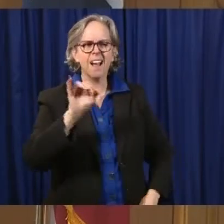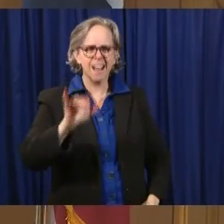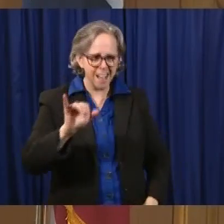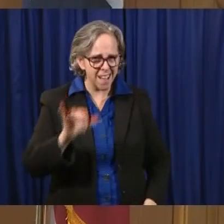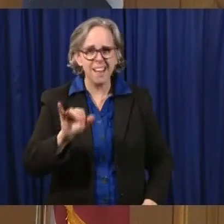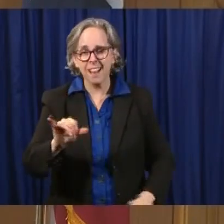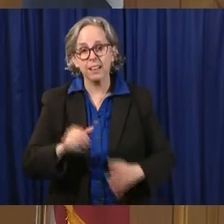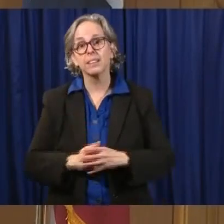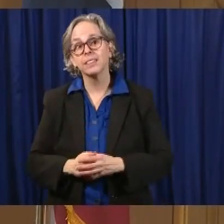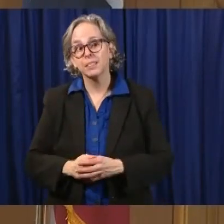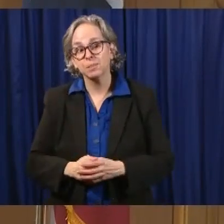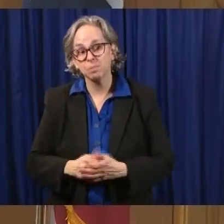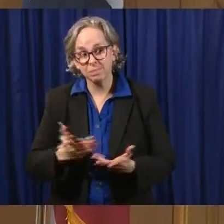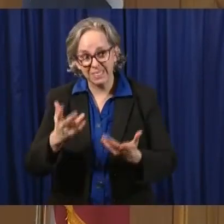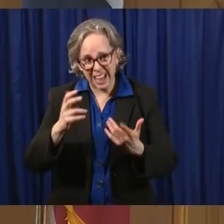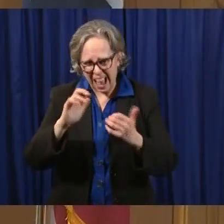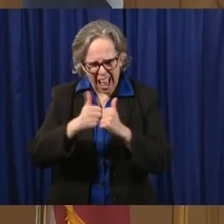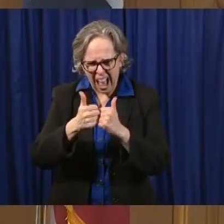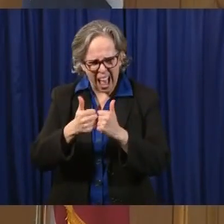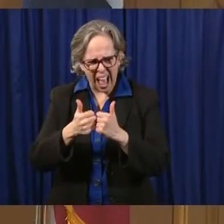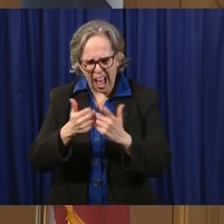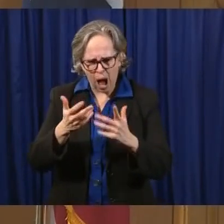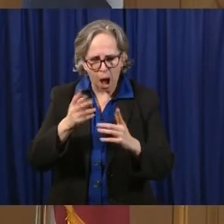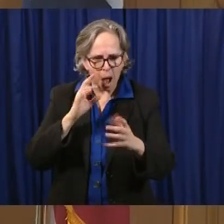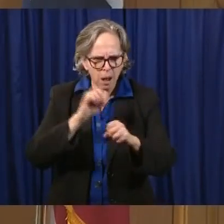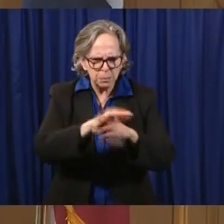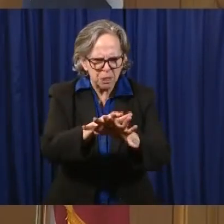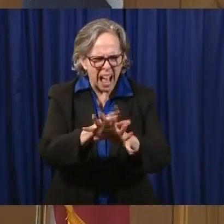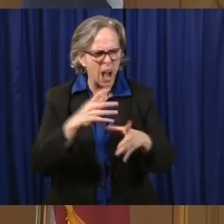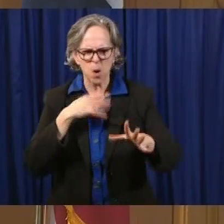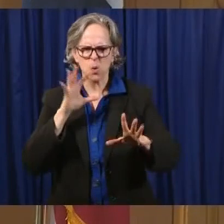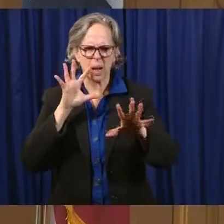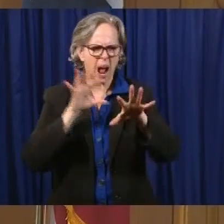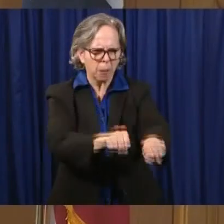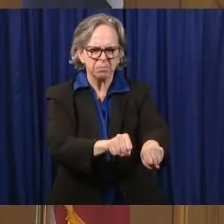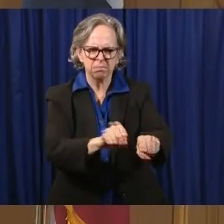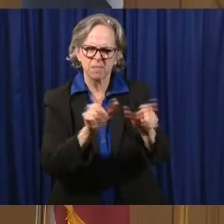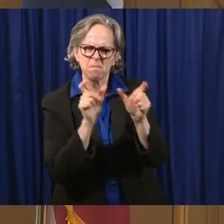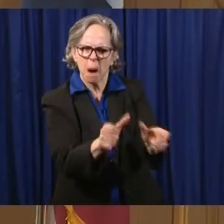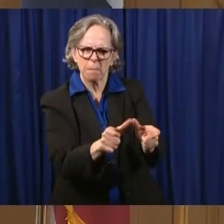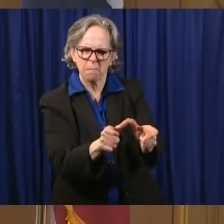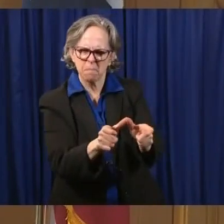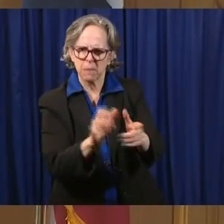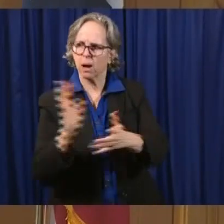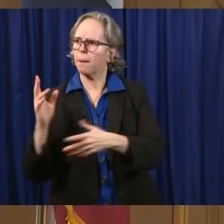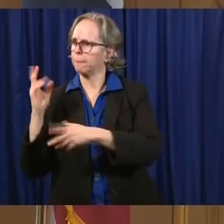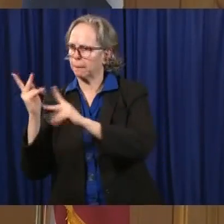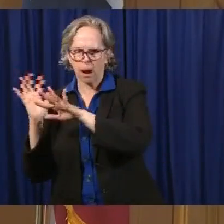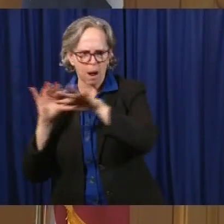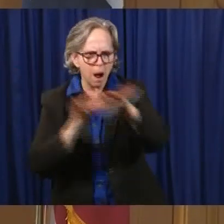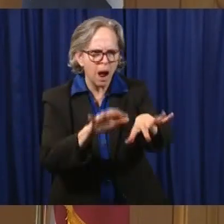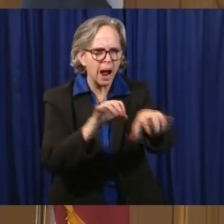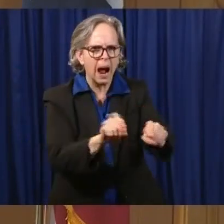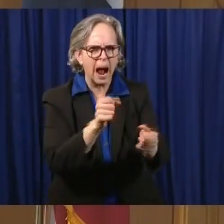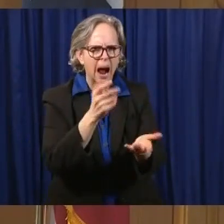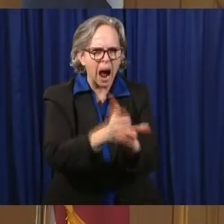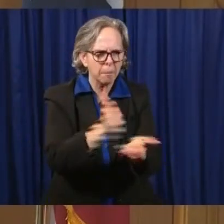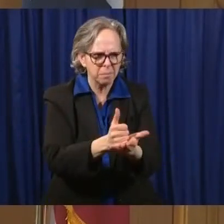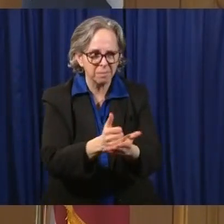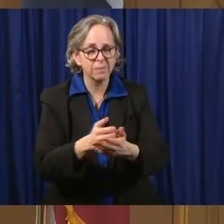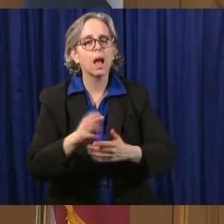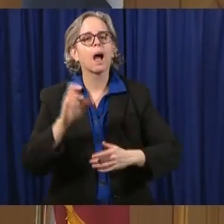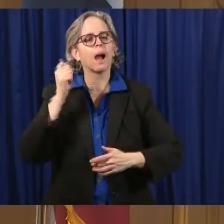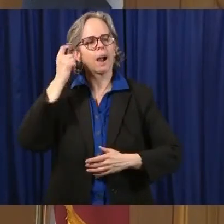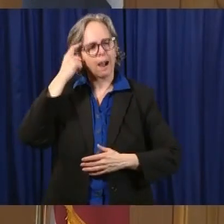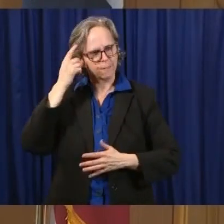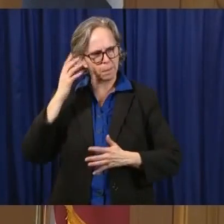to quarantine and do all the things that we know that have to be done. And the government certainly plays a significant role in that,